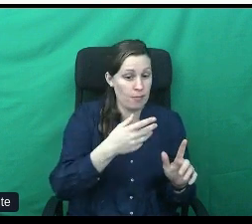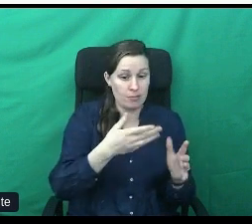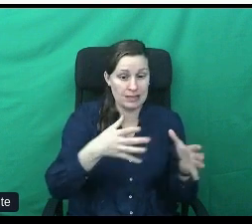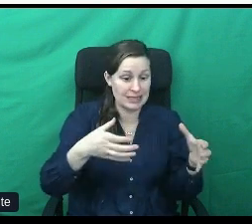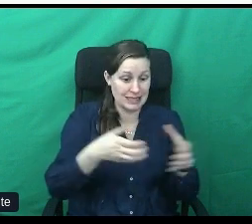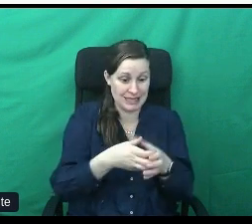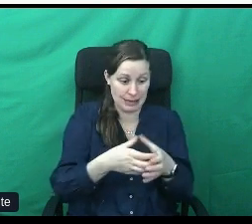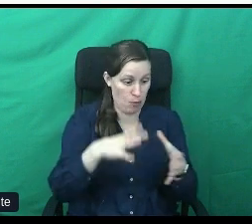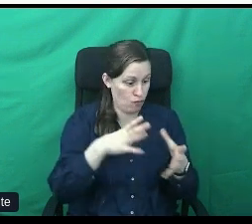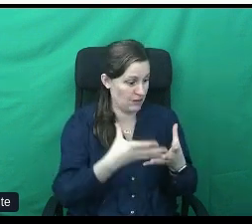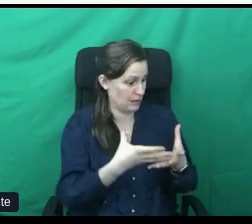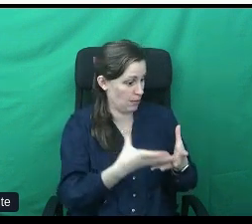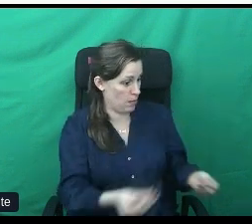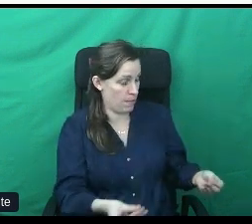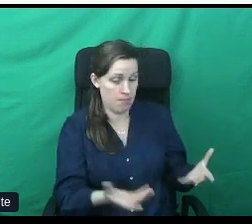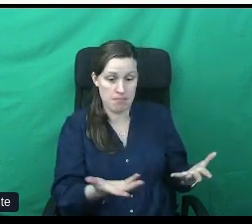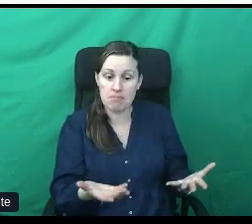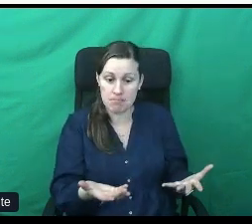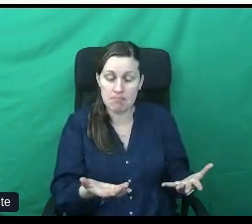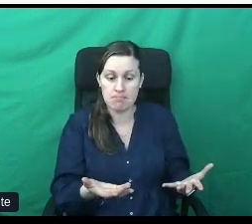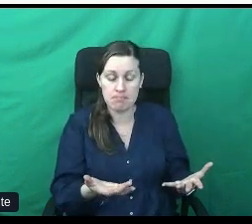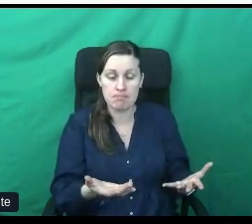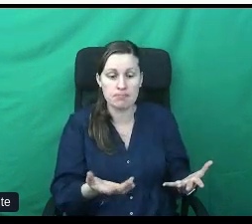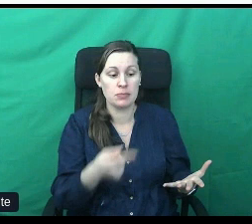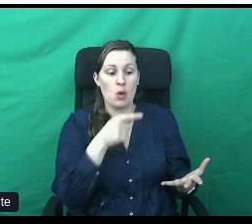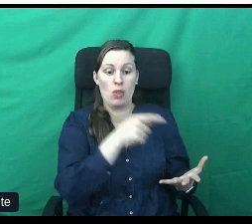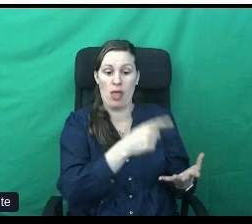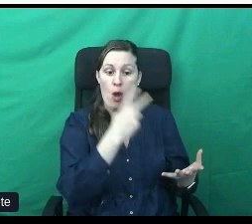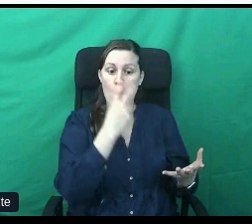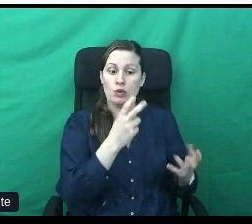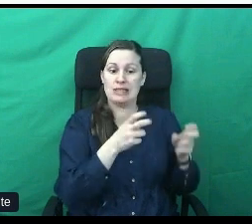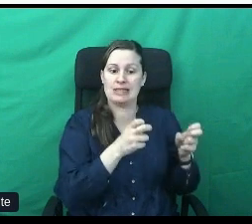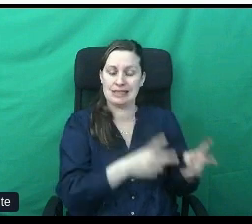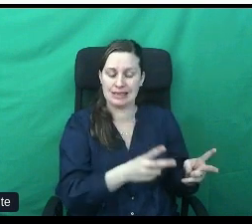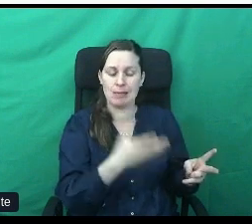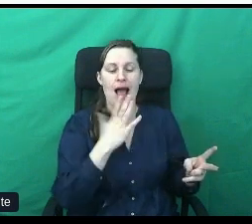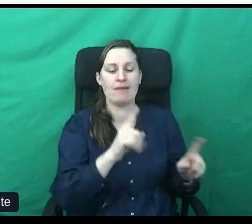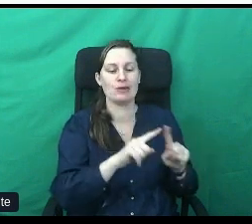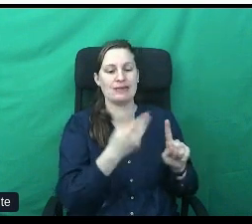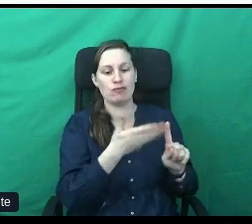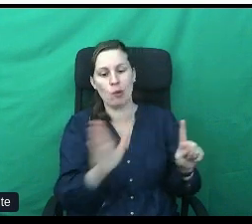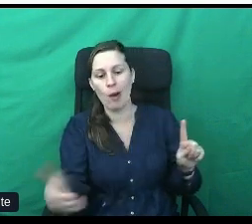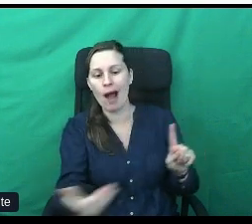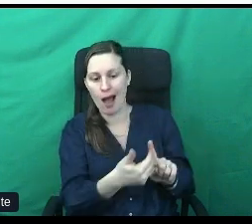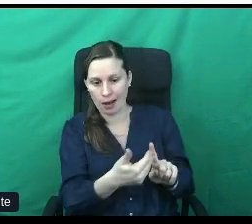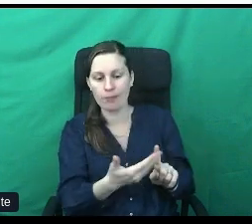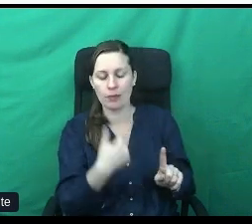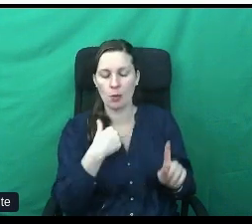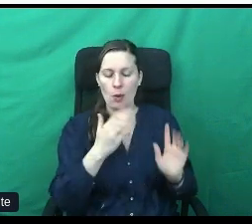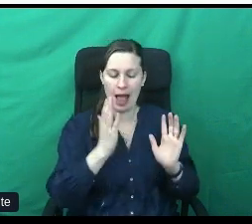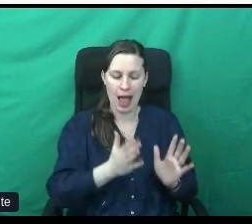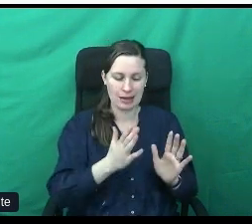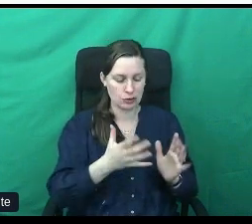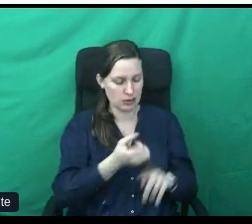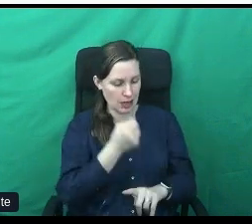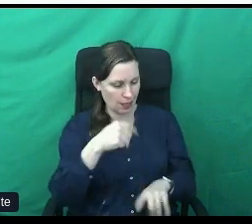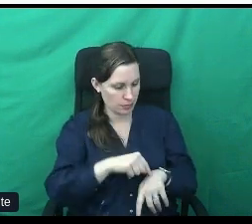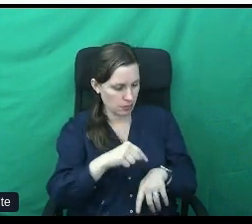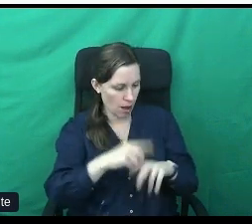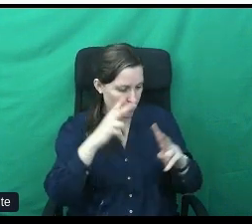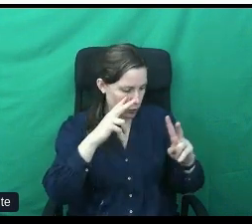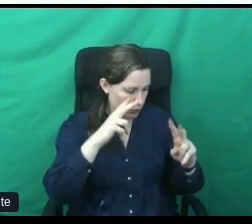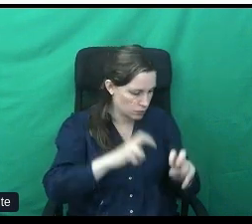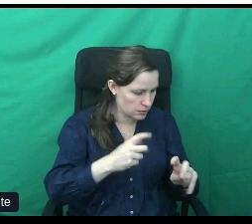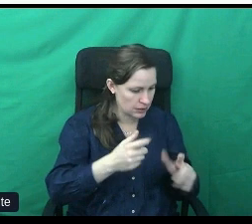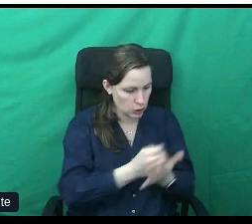longer exist. With these systems, we had to take a different approach. We took the time to ensure that any accessibility